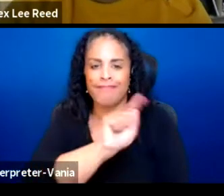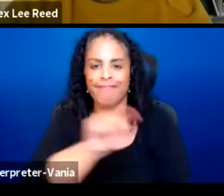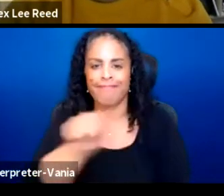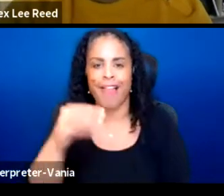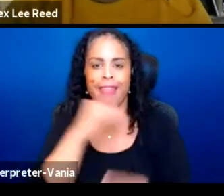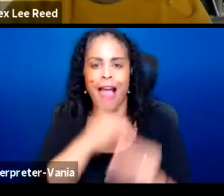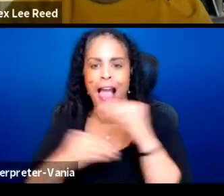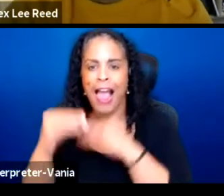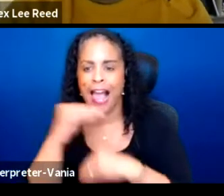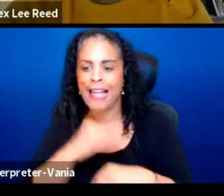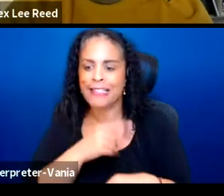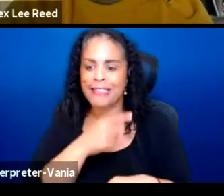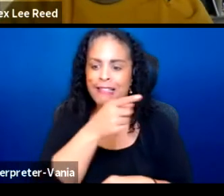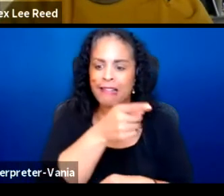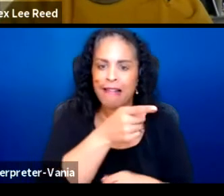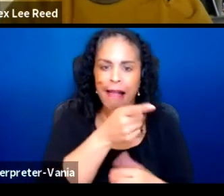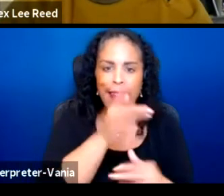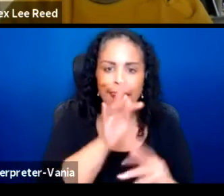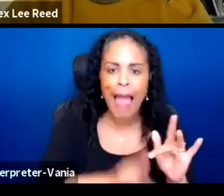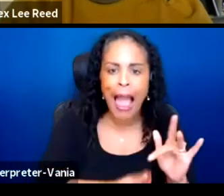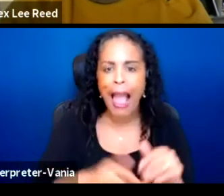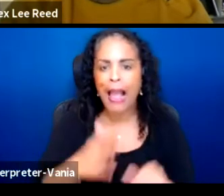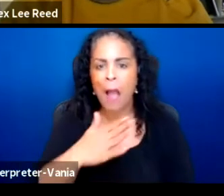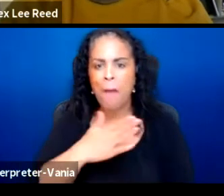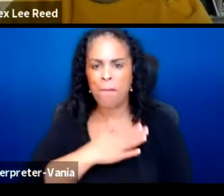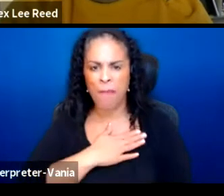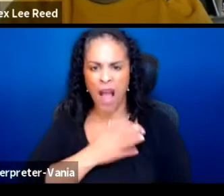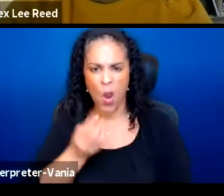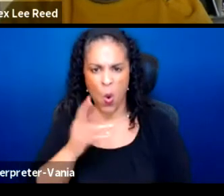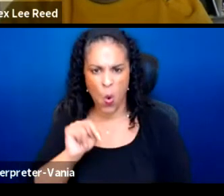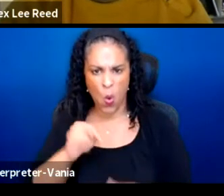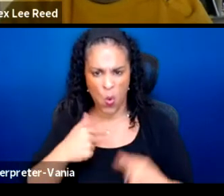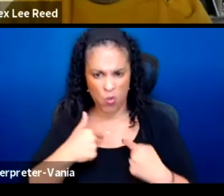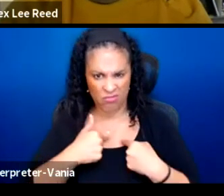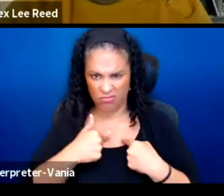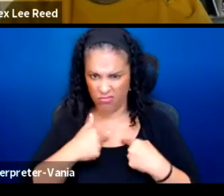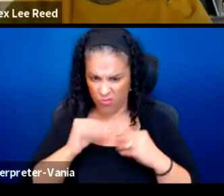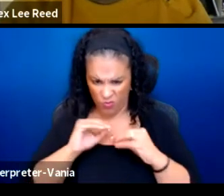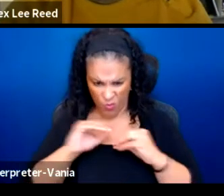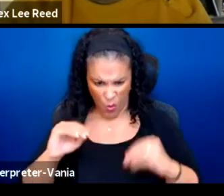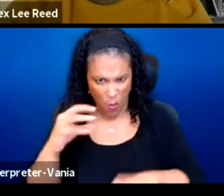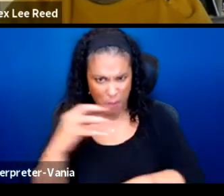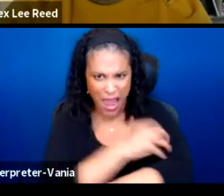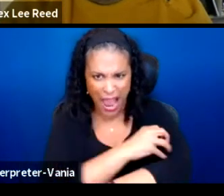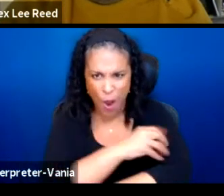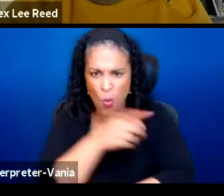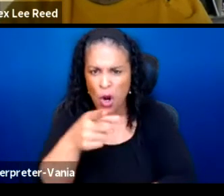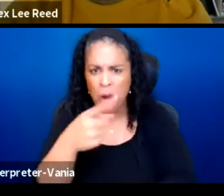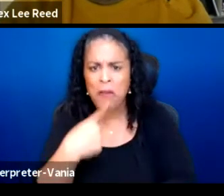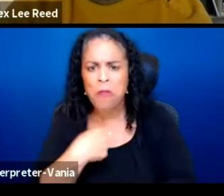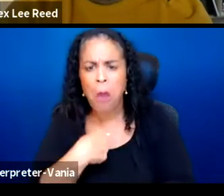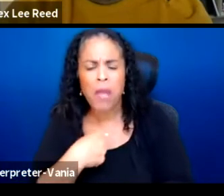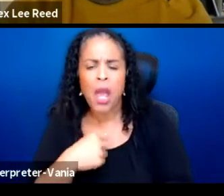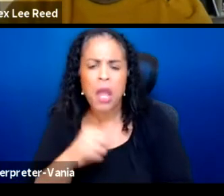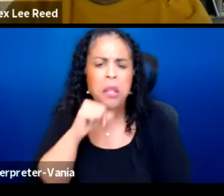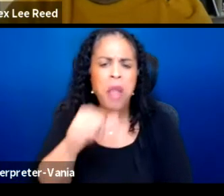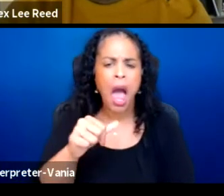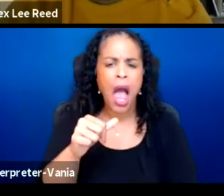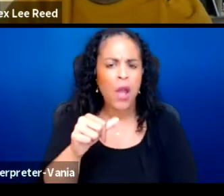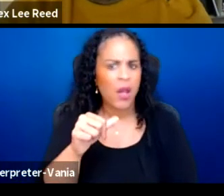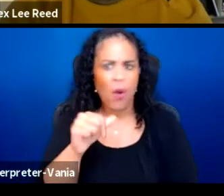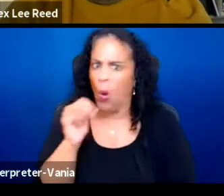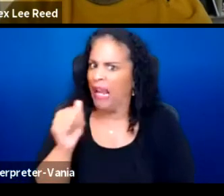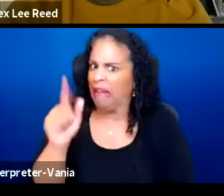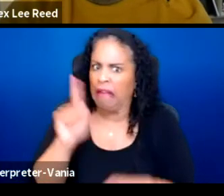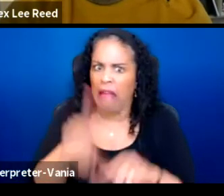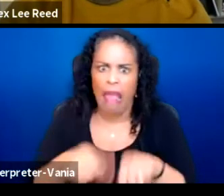about lack, the lies about my own powerlessness, the lies about how it will never get better, the lies about how